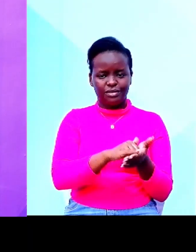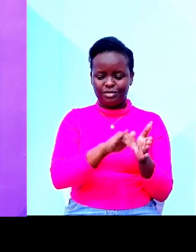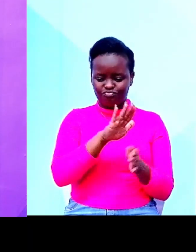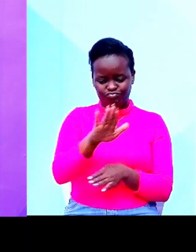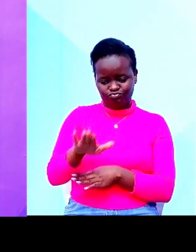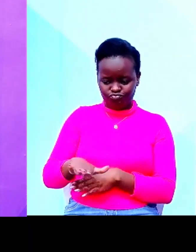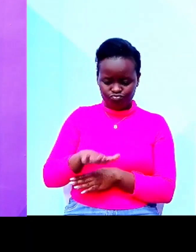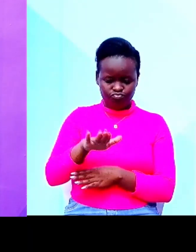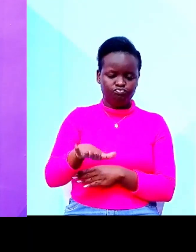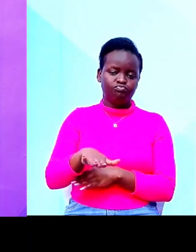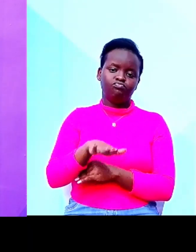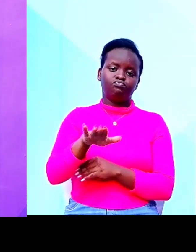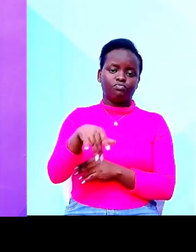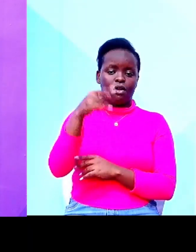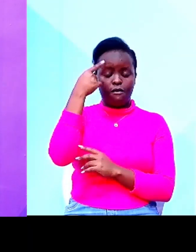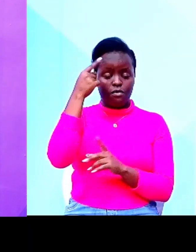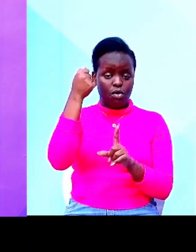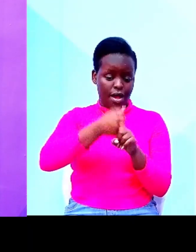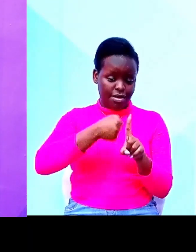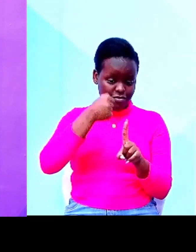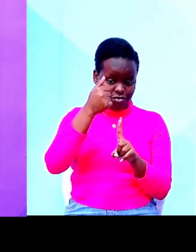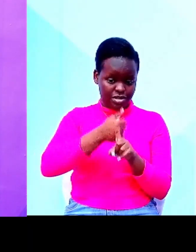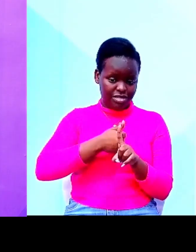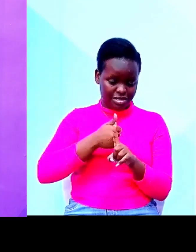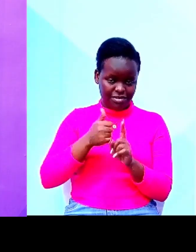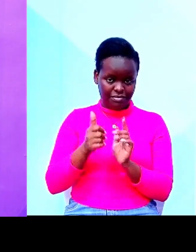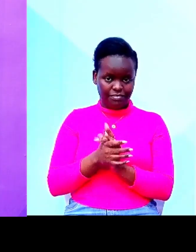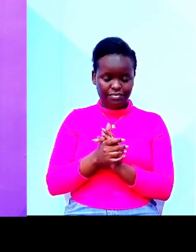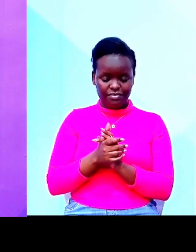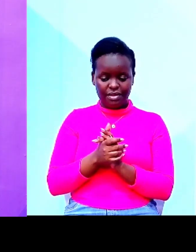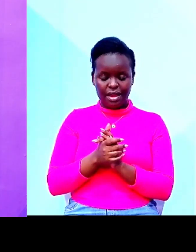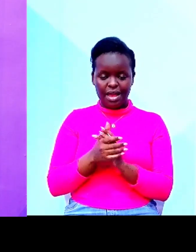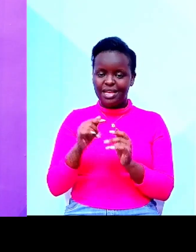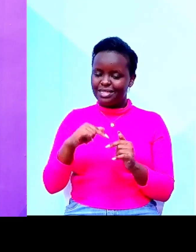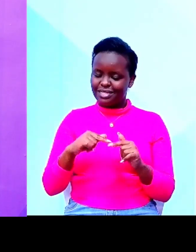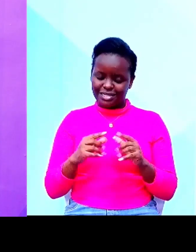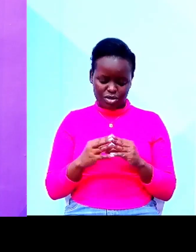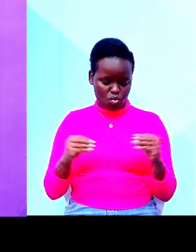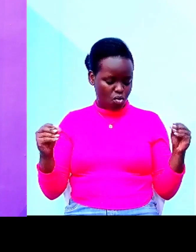space of advocacy so long as I live.